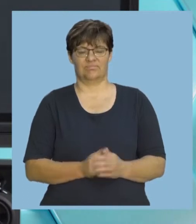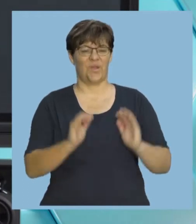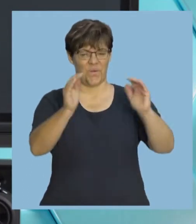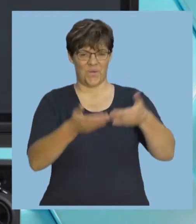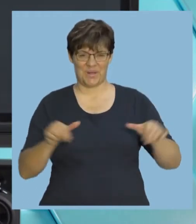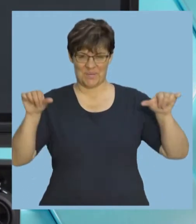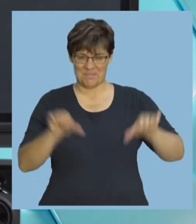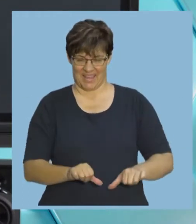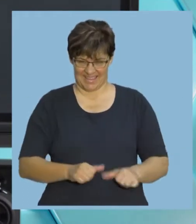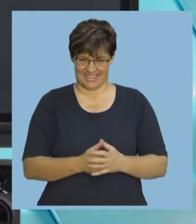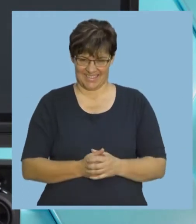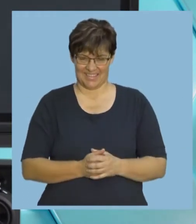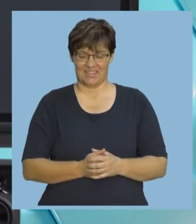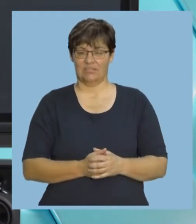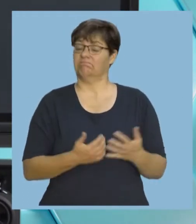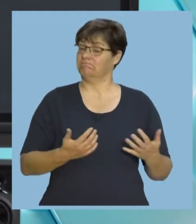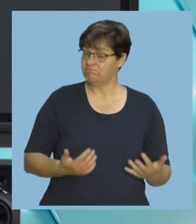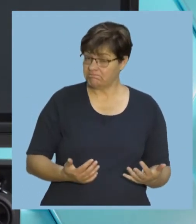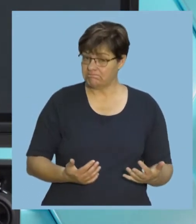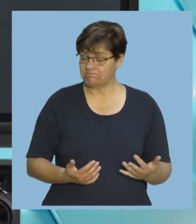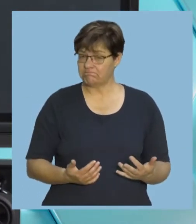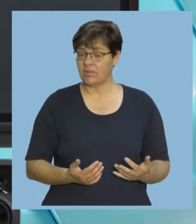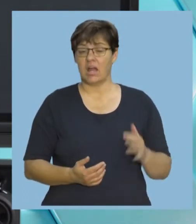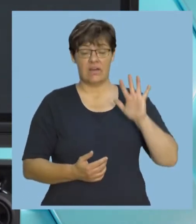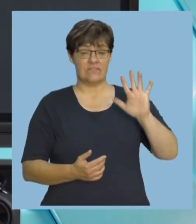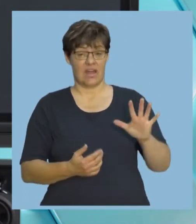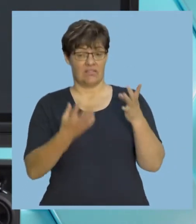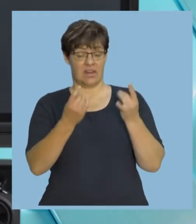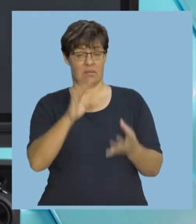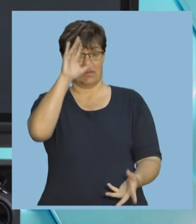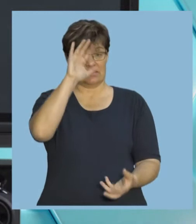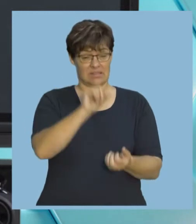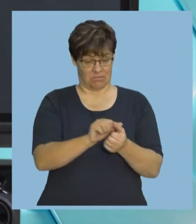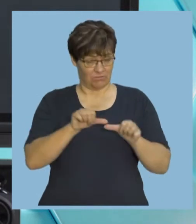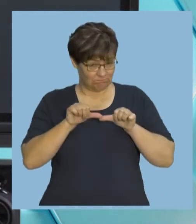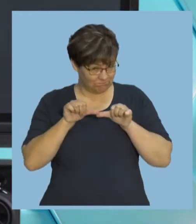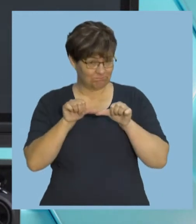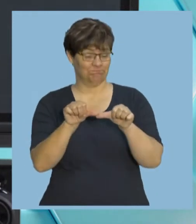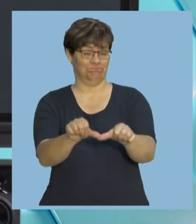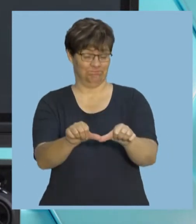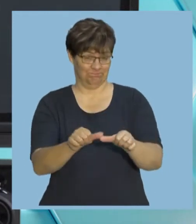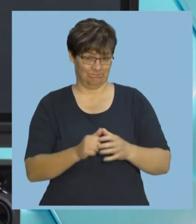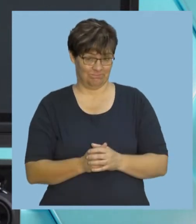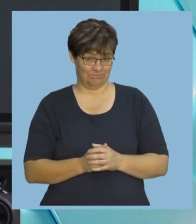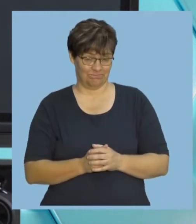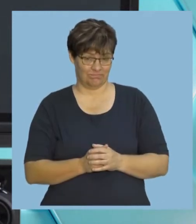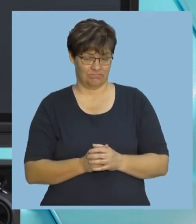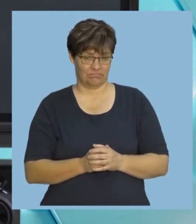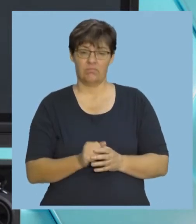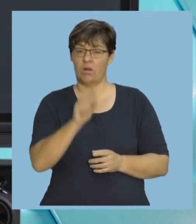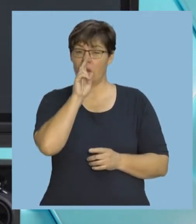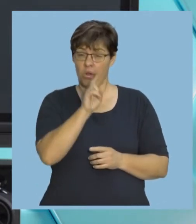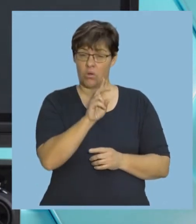Welcome back once again. So we're still on our 5-number summary. We have looked at the